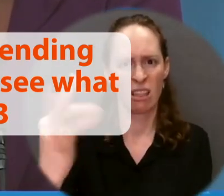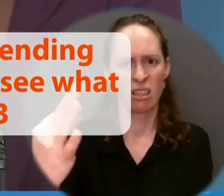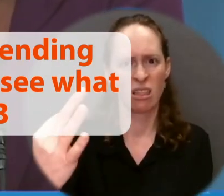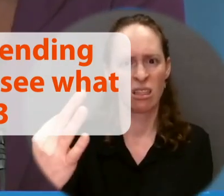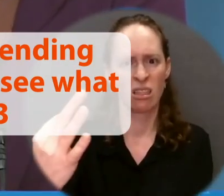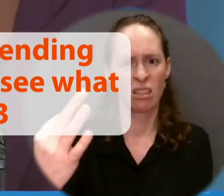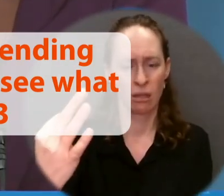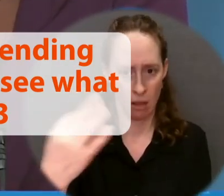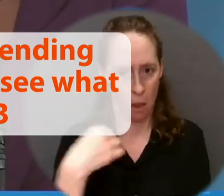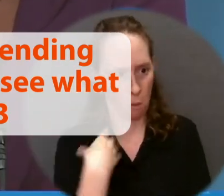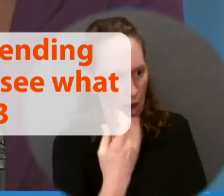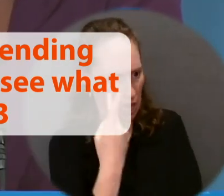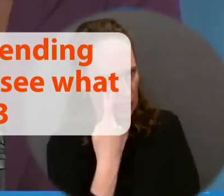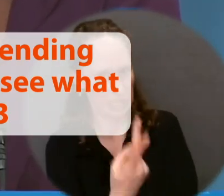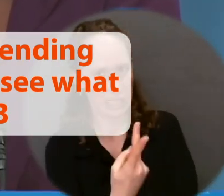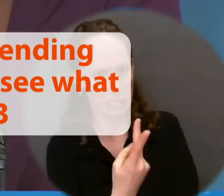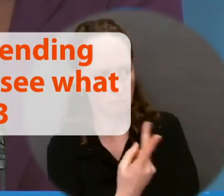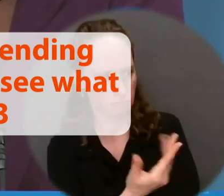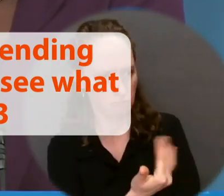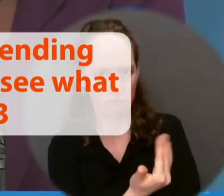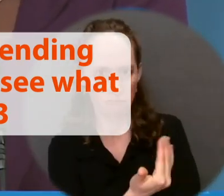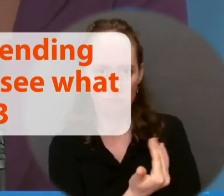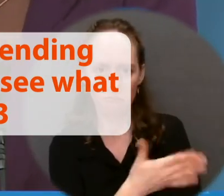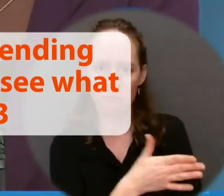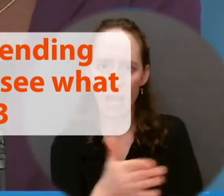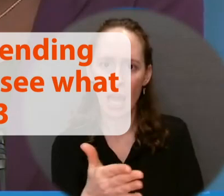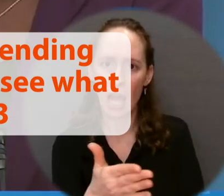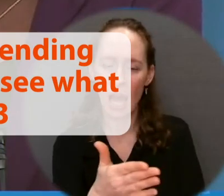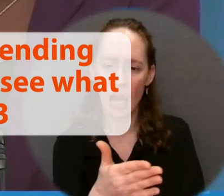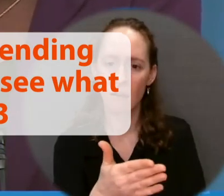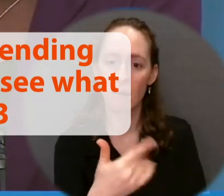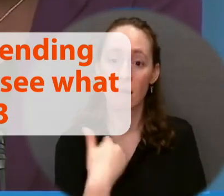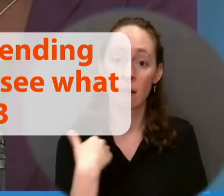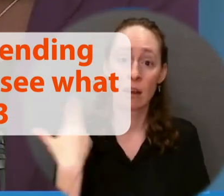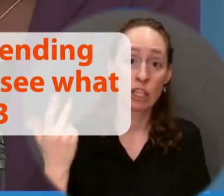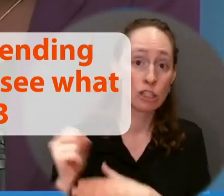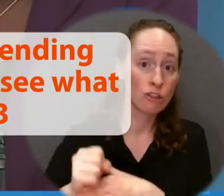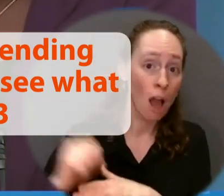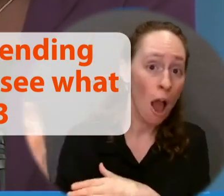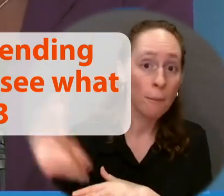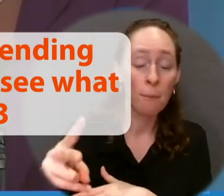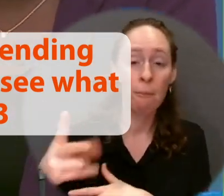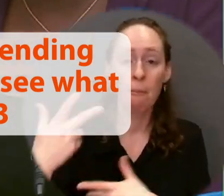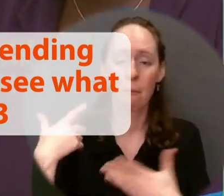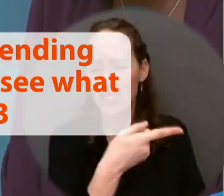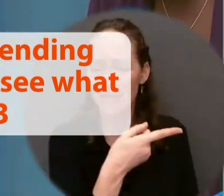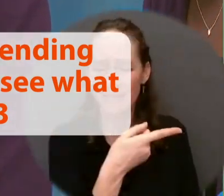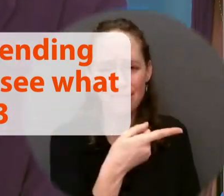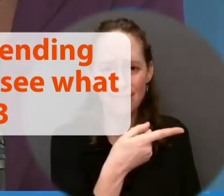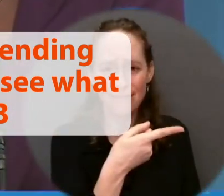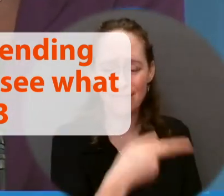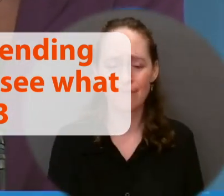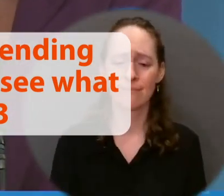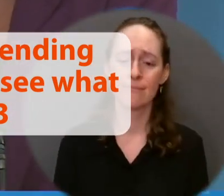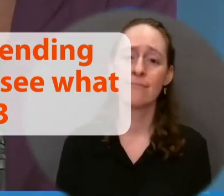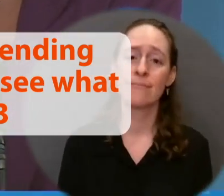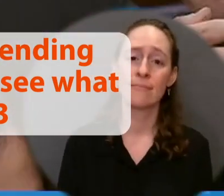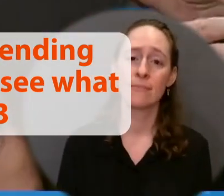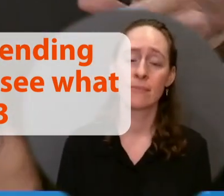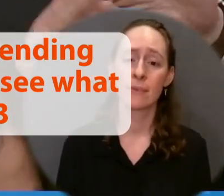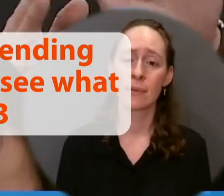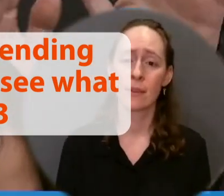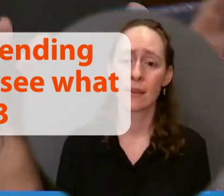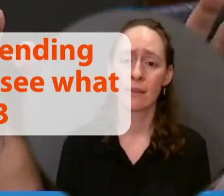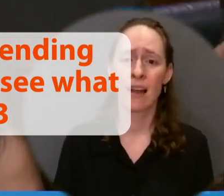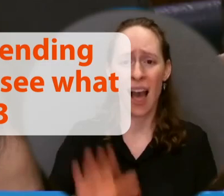plan is. I'm not going to get ahead of that particular piece when it comes to the budget. I mean, you're trying to put the debt ceiling